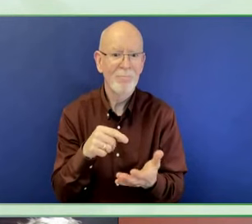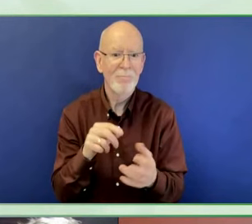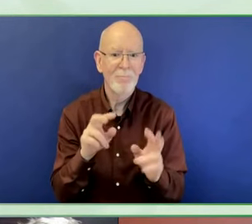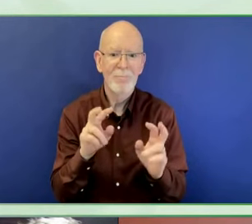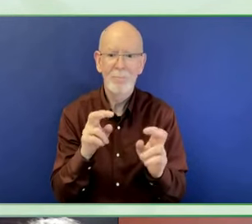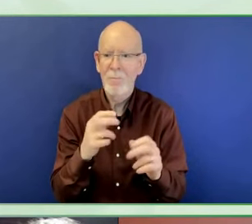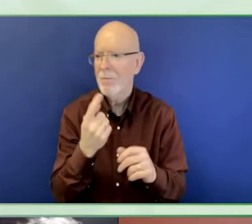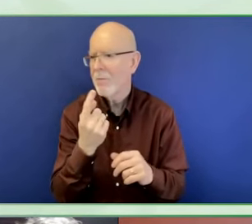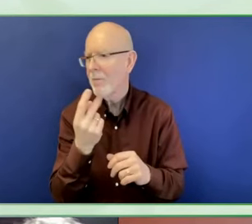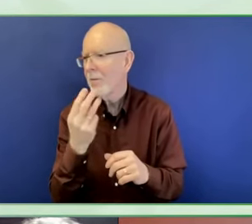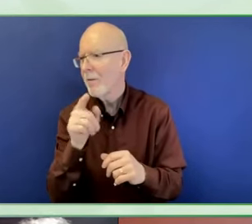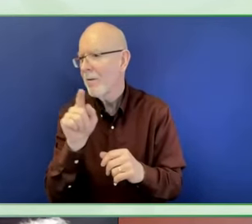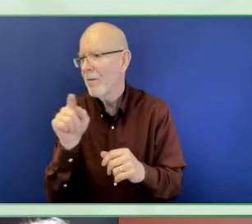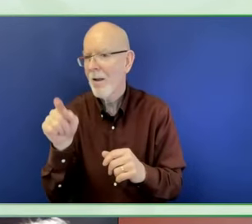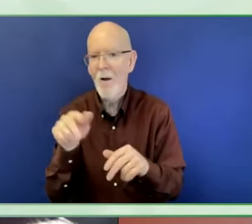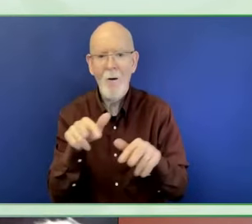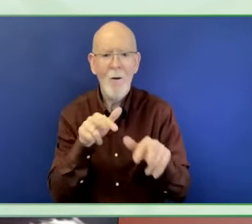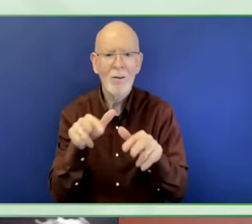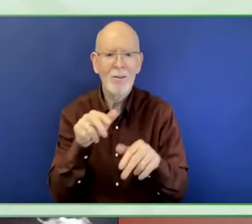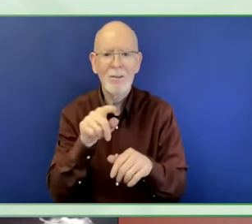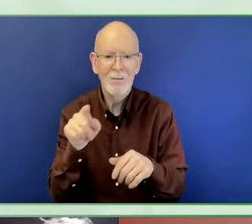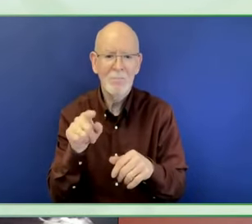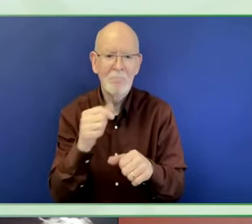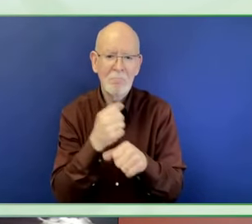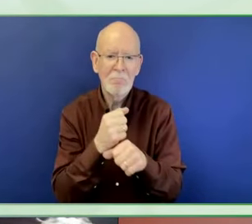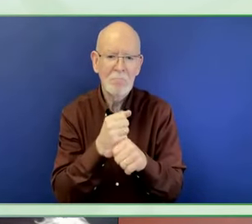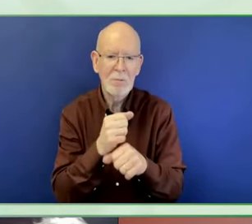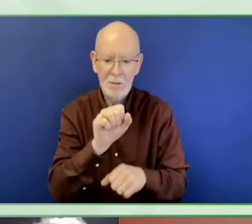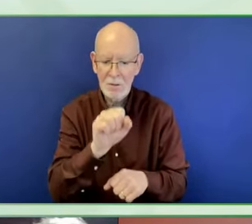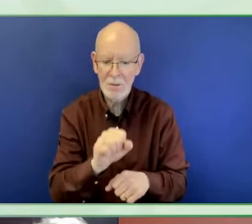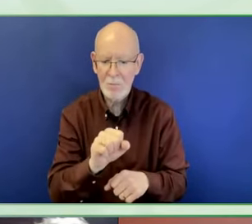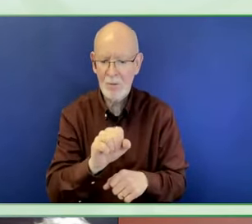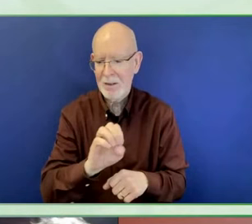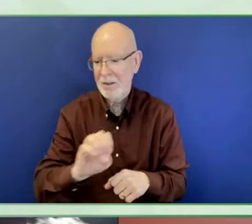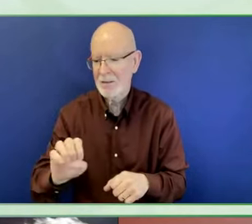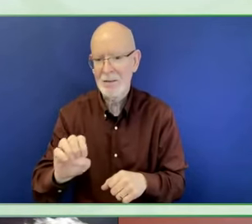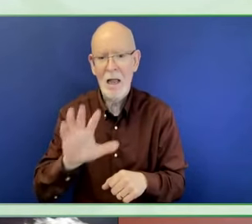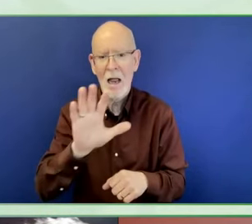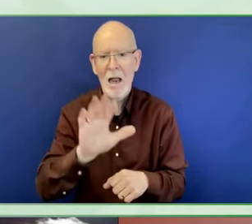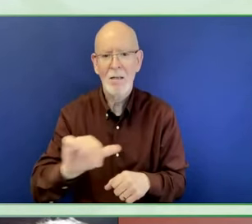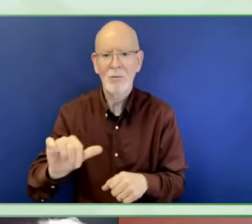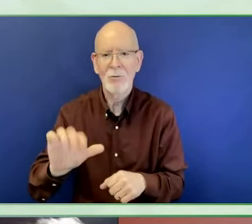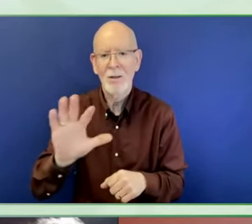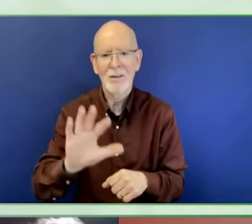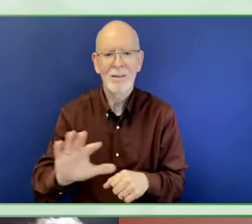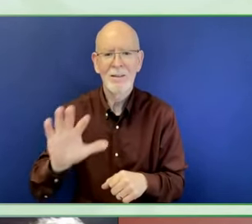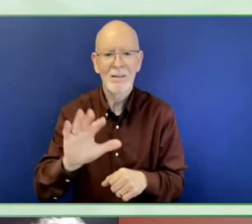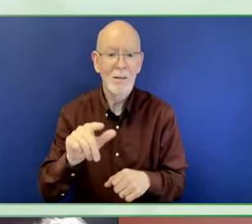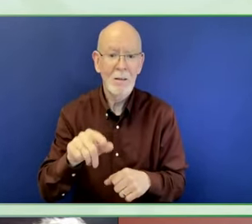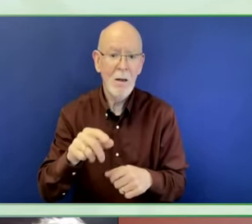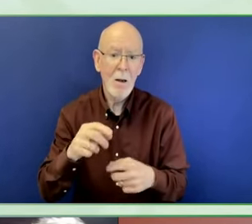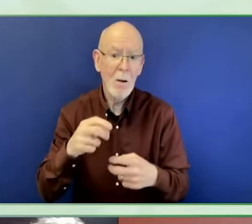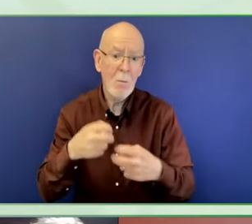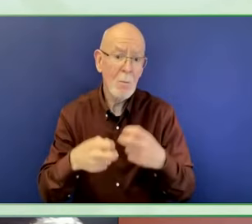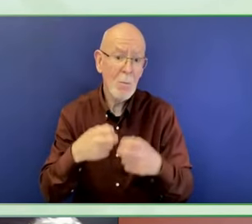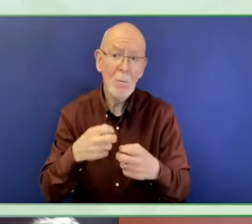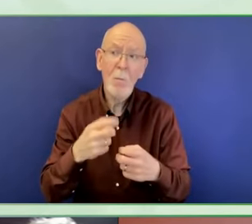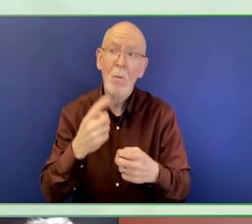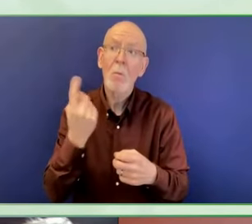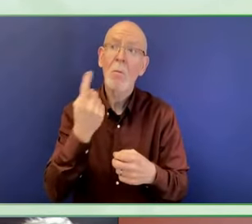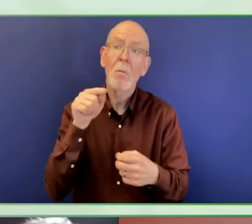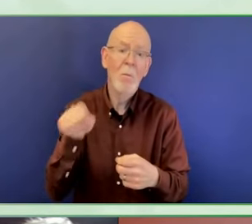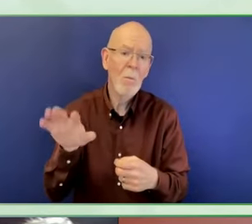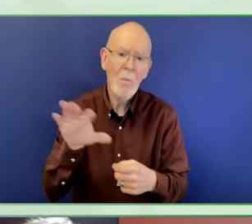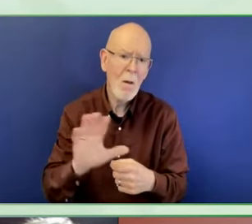discomfort around talking about sex. And then you add in disability, and then people thinking, you know,